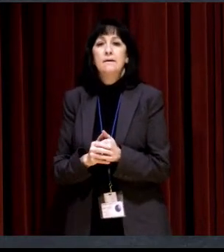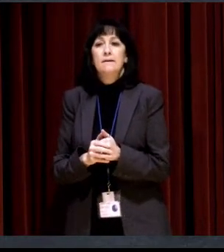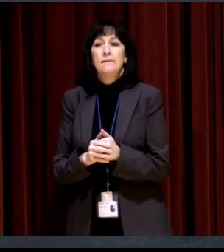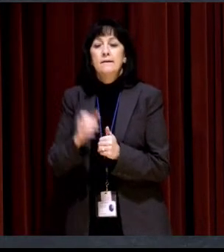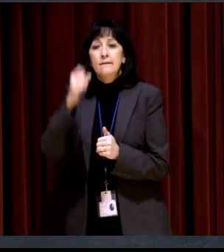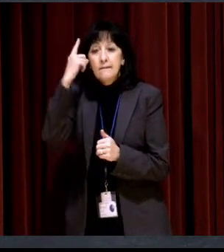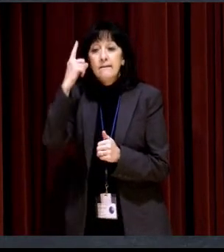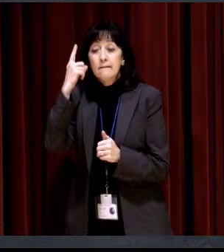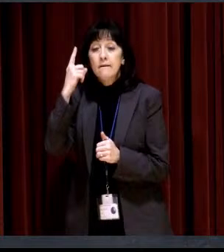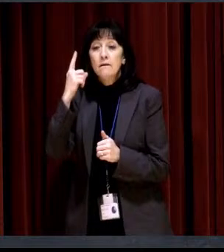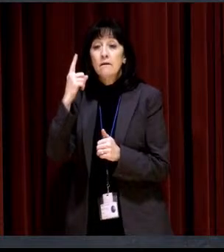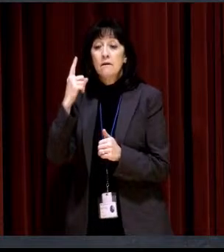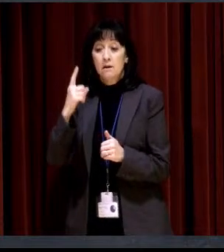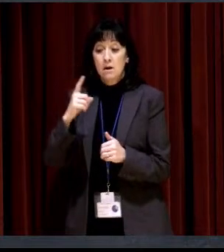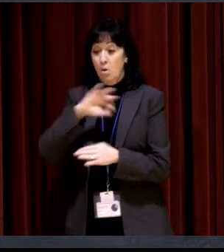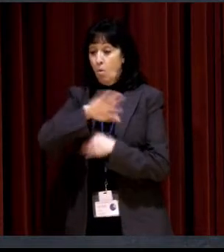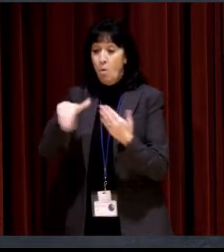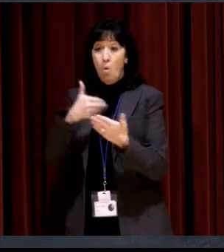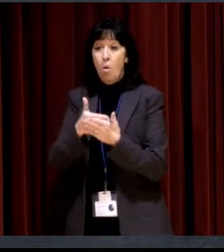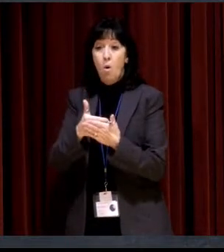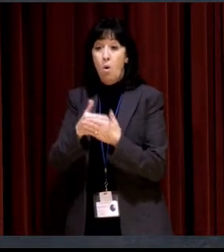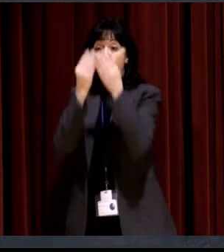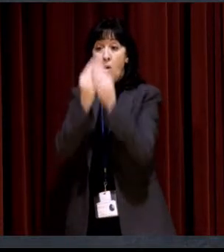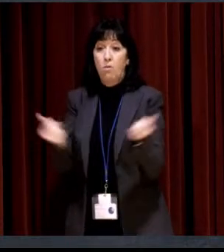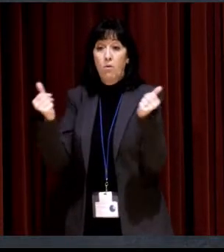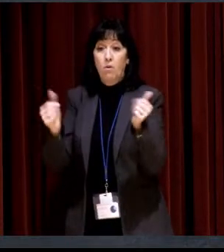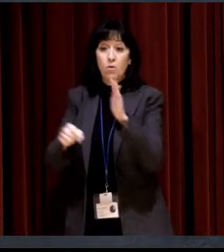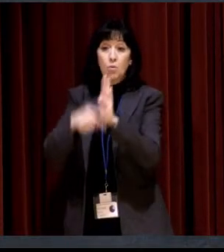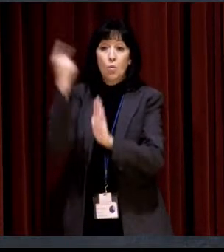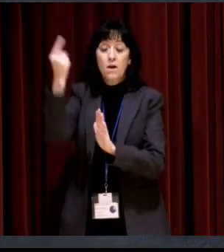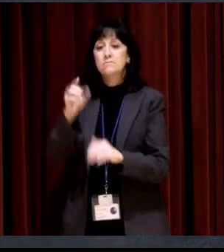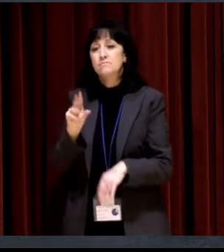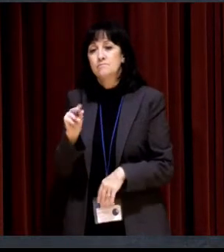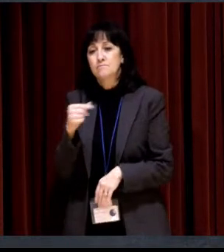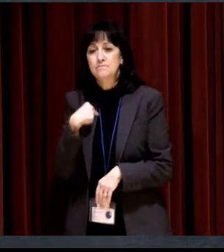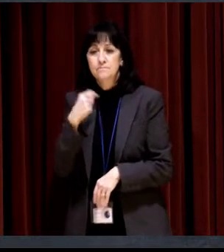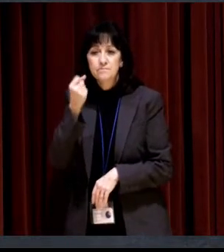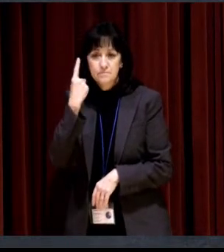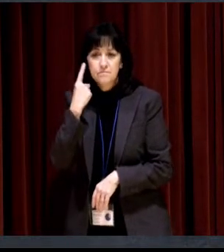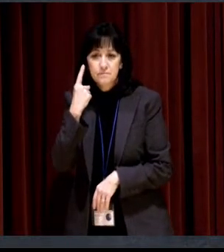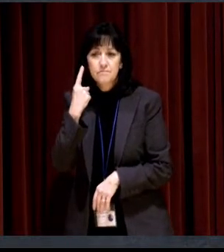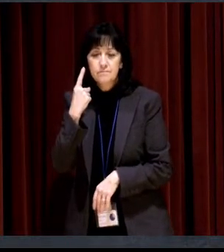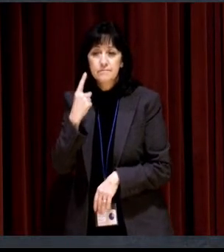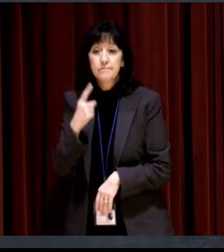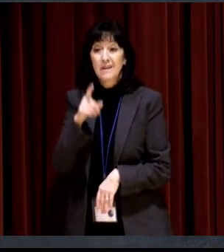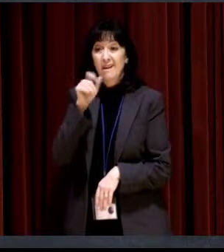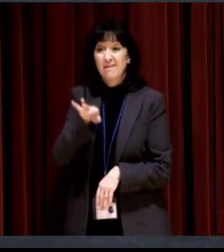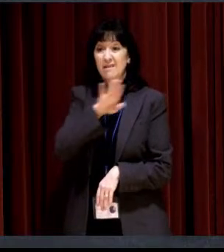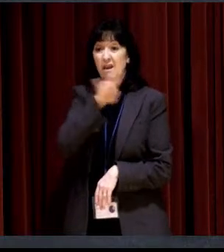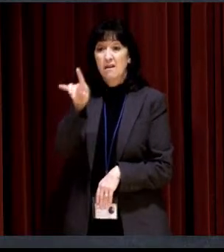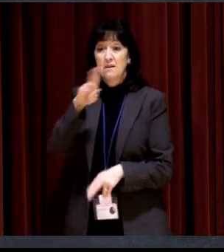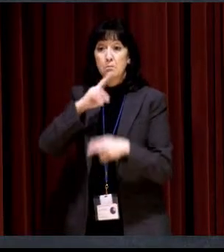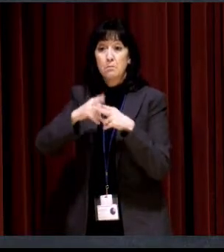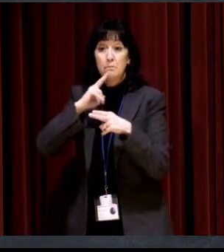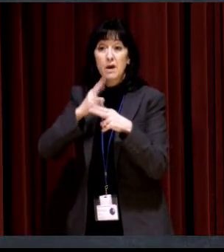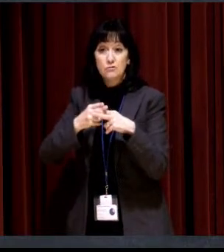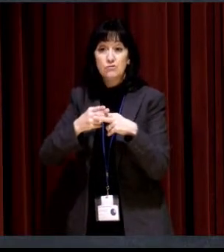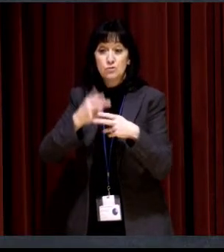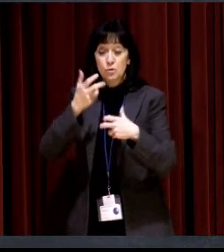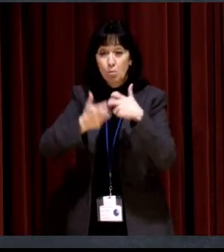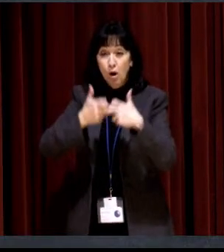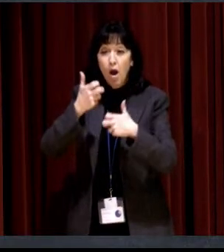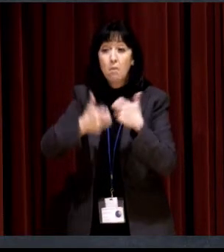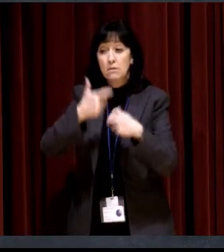frankly, it's going to take time for people for the system to gain the trust that you're talking about. I think it's going to take